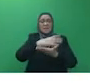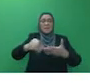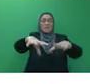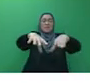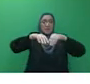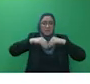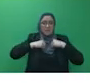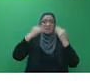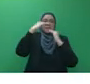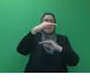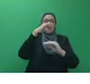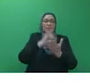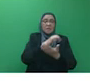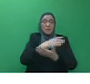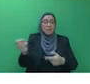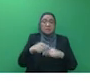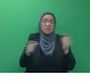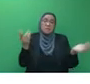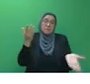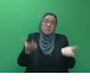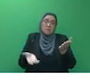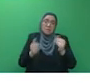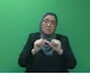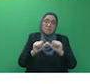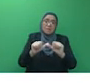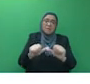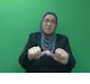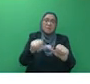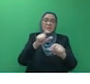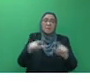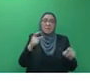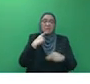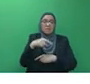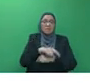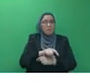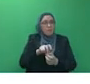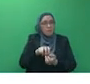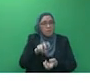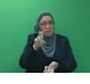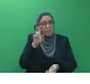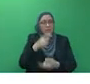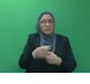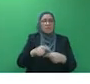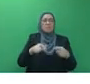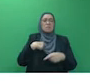impressed by your resilience in or in trying your best to overcome these limitations